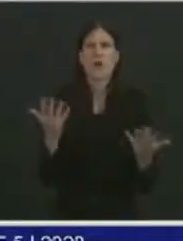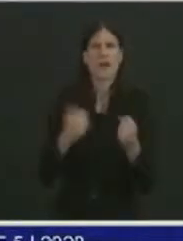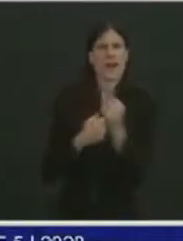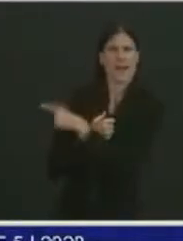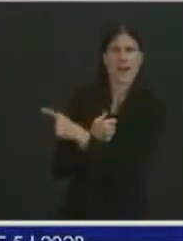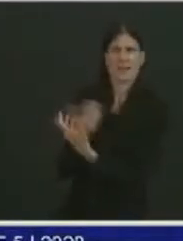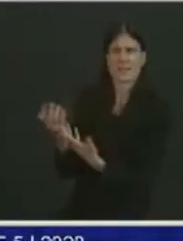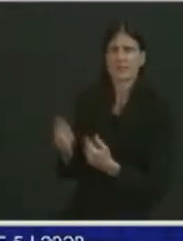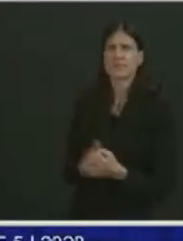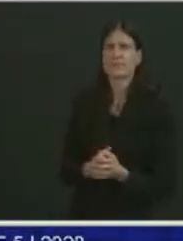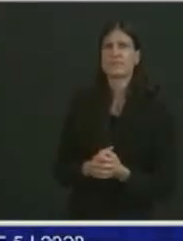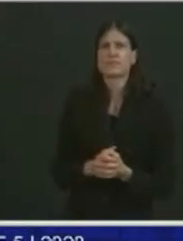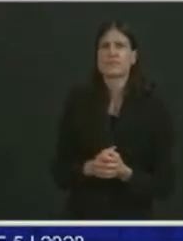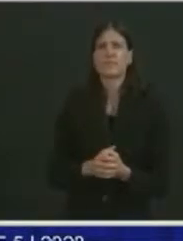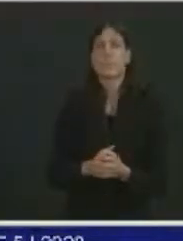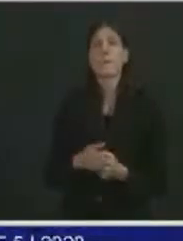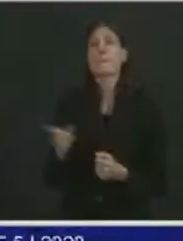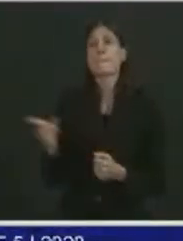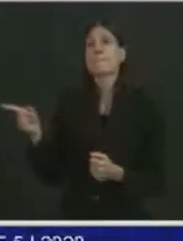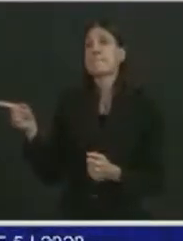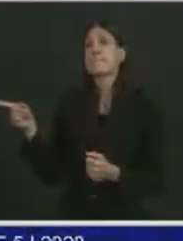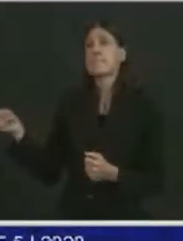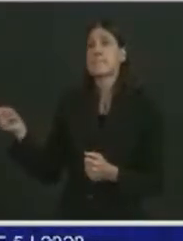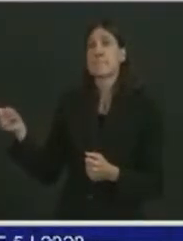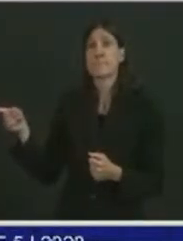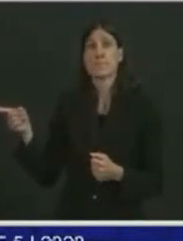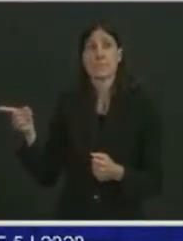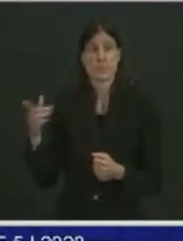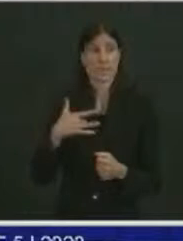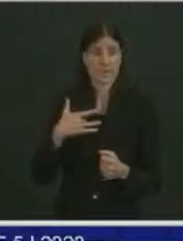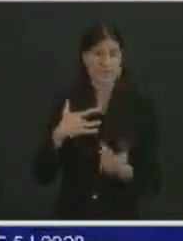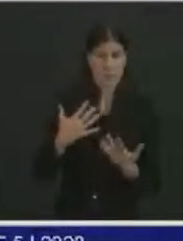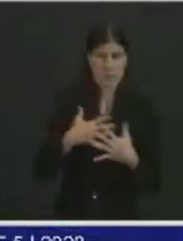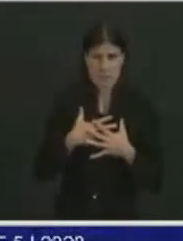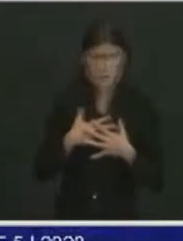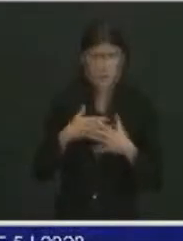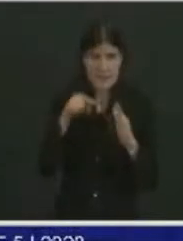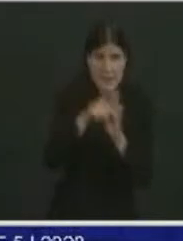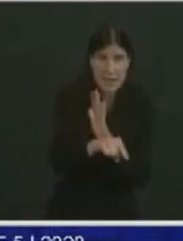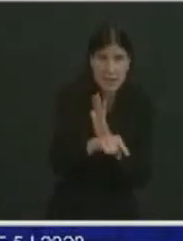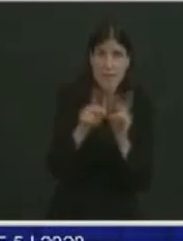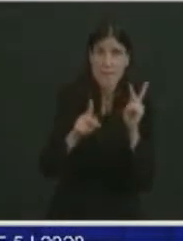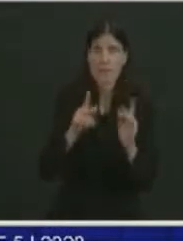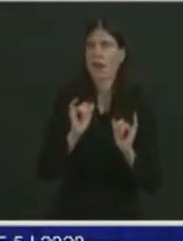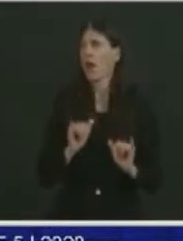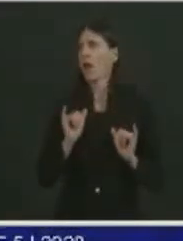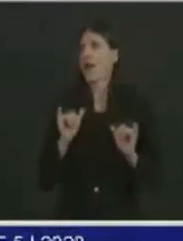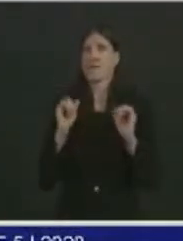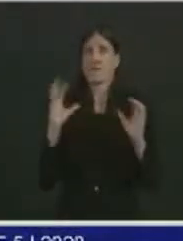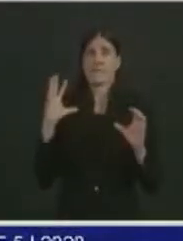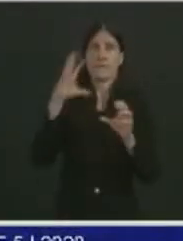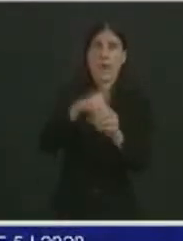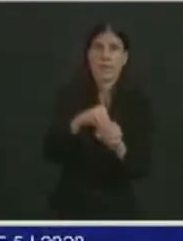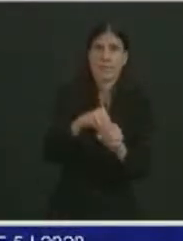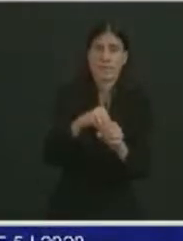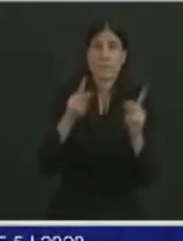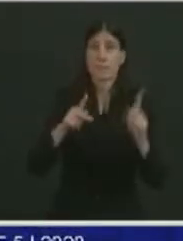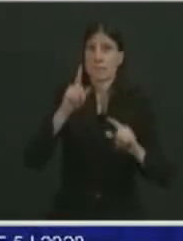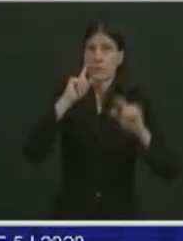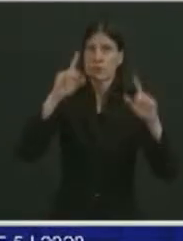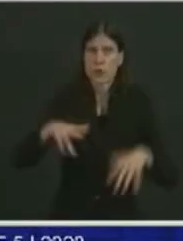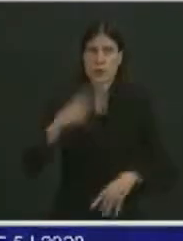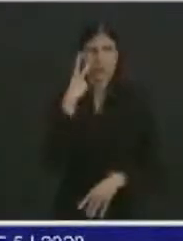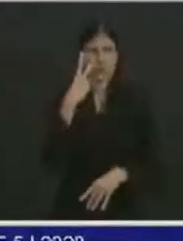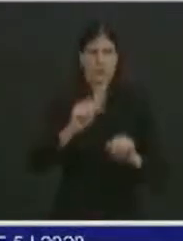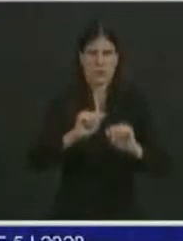has shocked many people, but then why did it shock people? Did it shock people because a lot of white people saw that video and just wouldn't have believed that